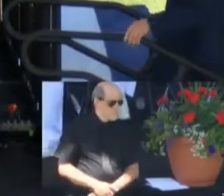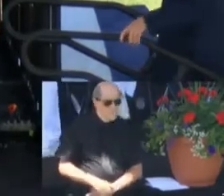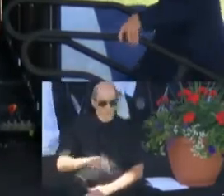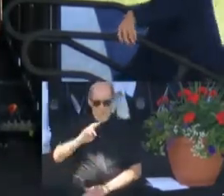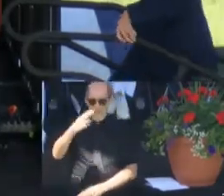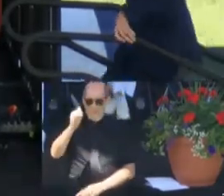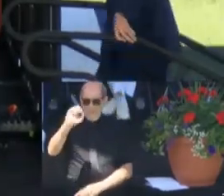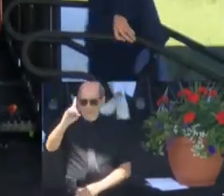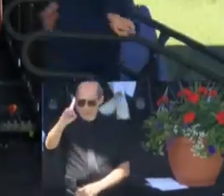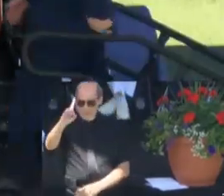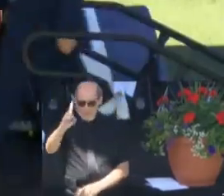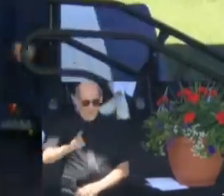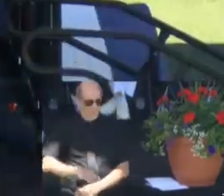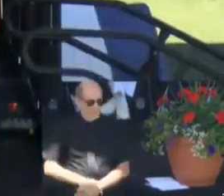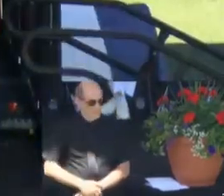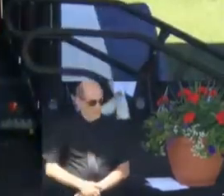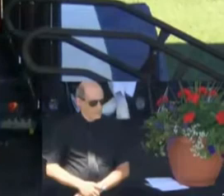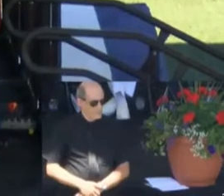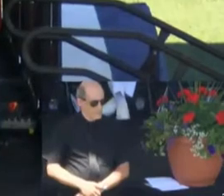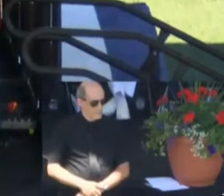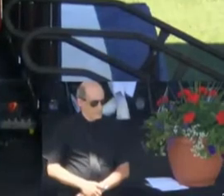Chad Jackson Cleary.